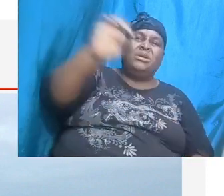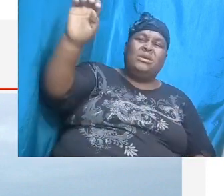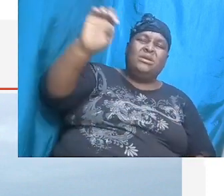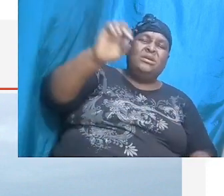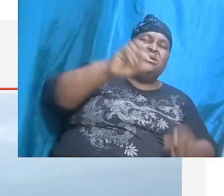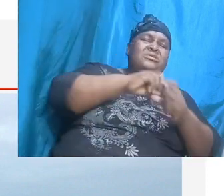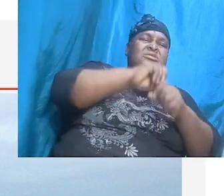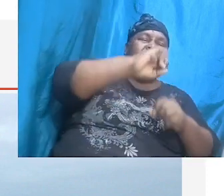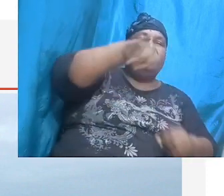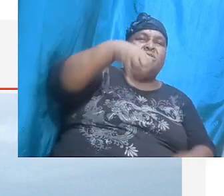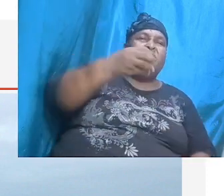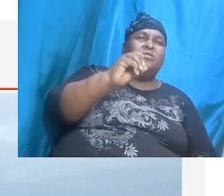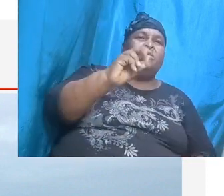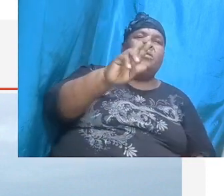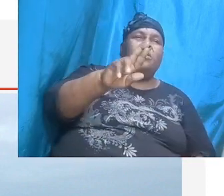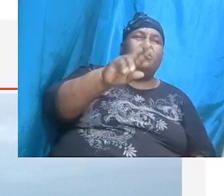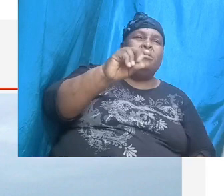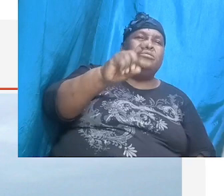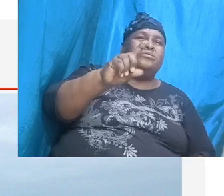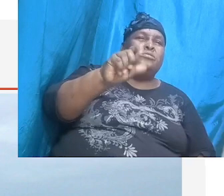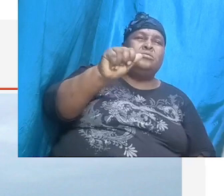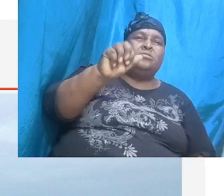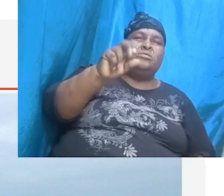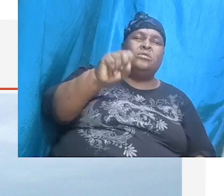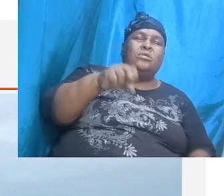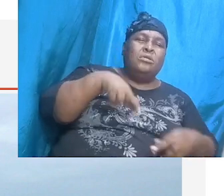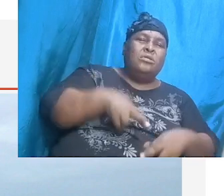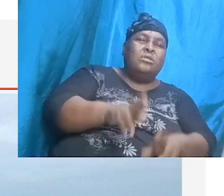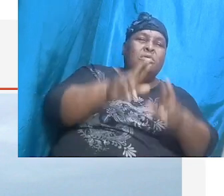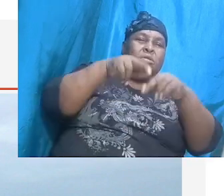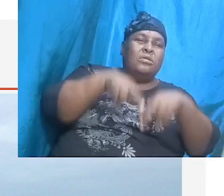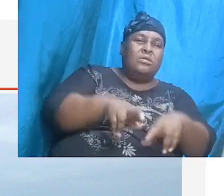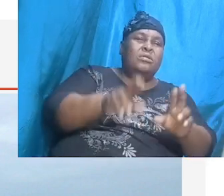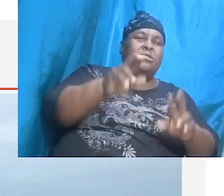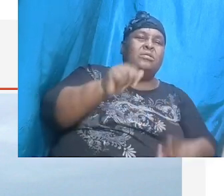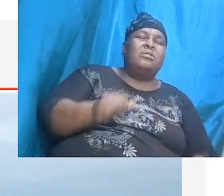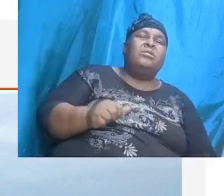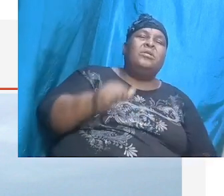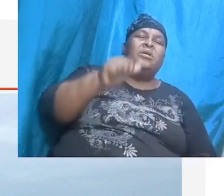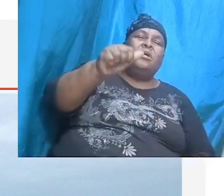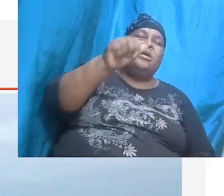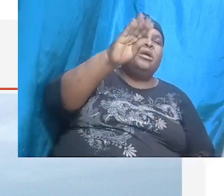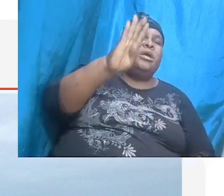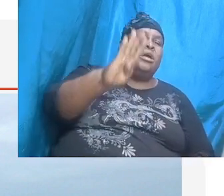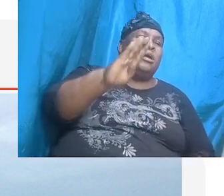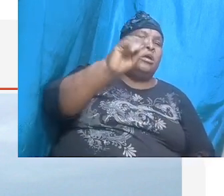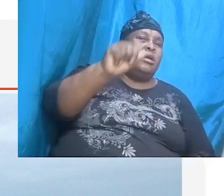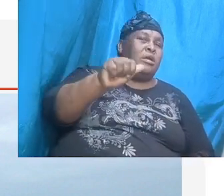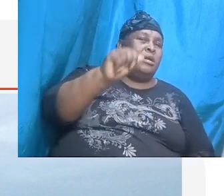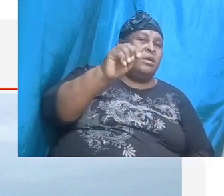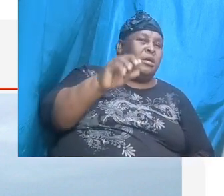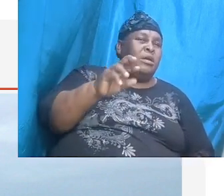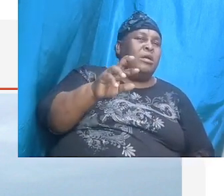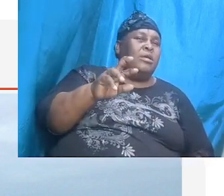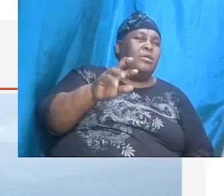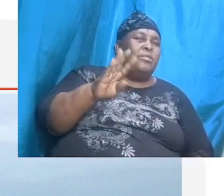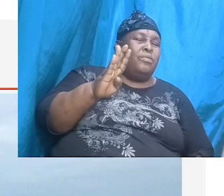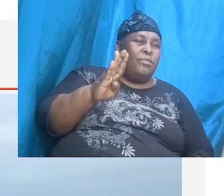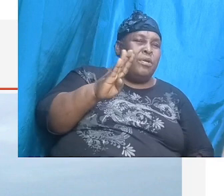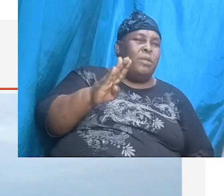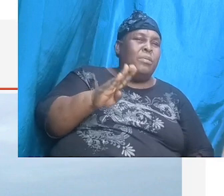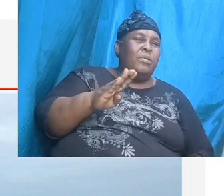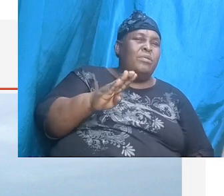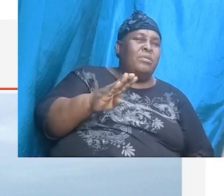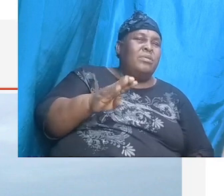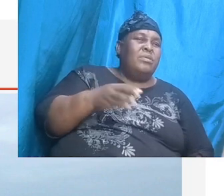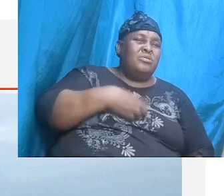River. So it is the Arab people to this day, they call it the snowy mountain because of its height. And if you know